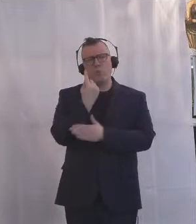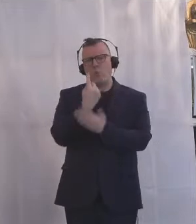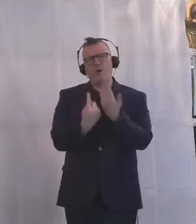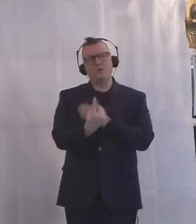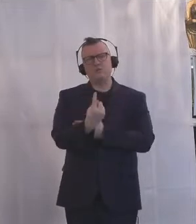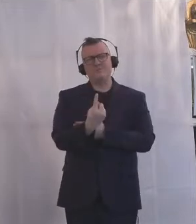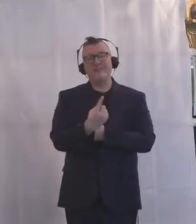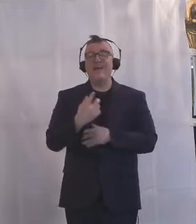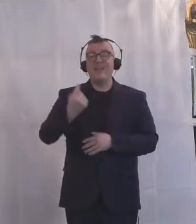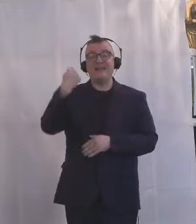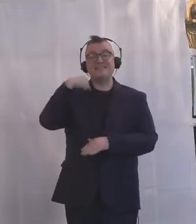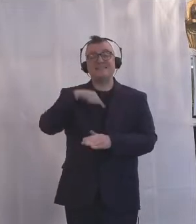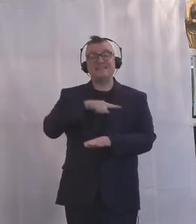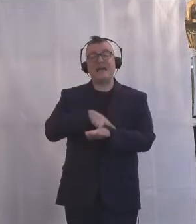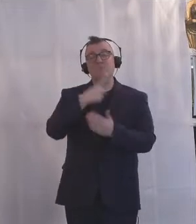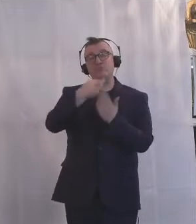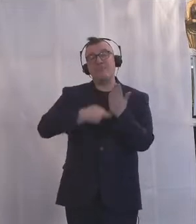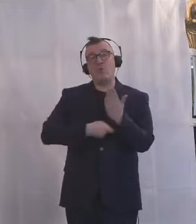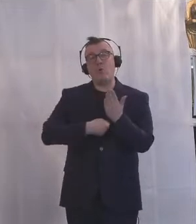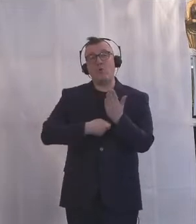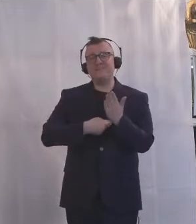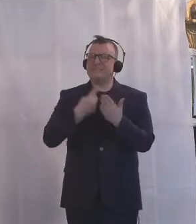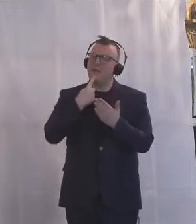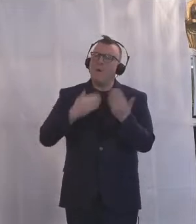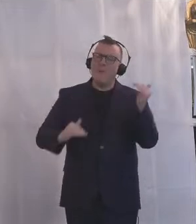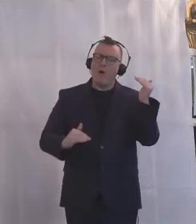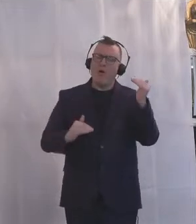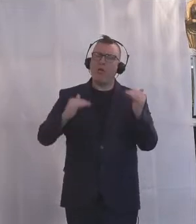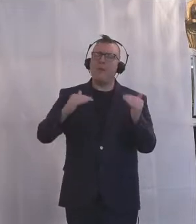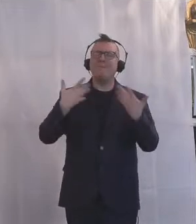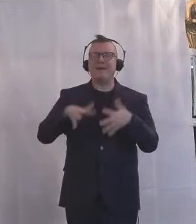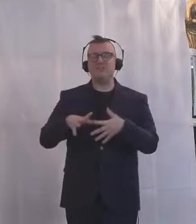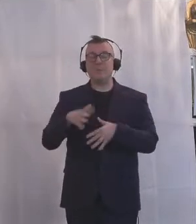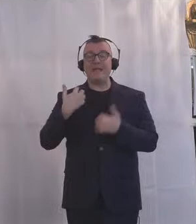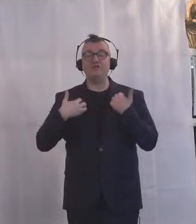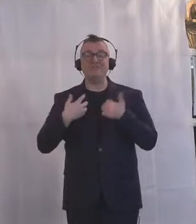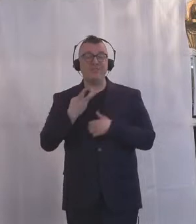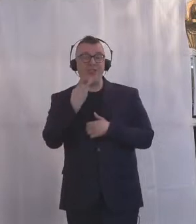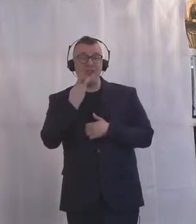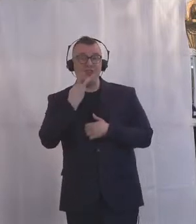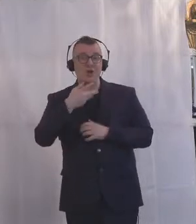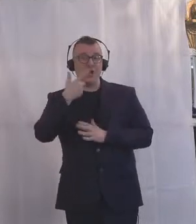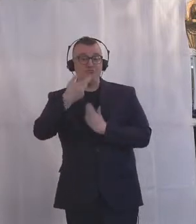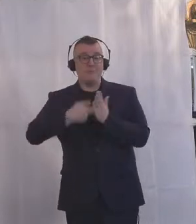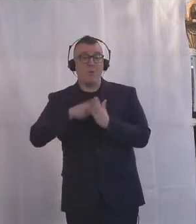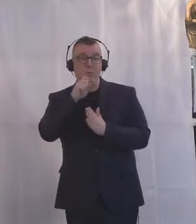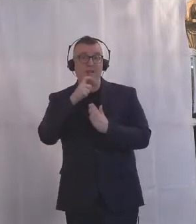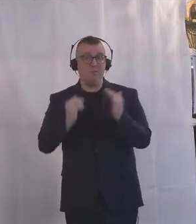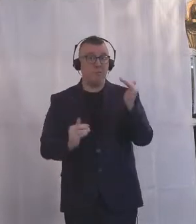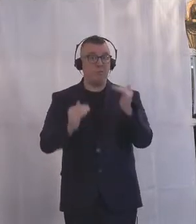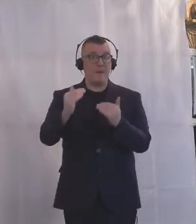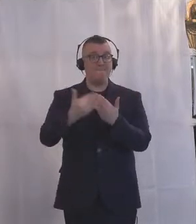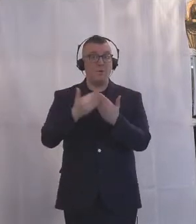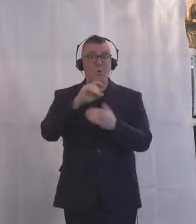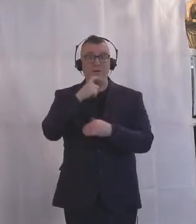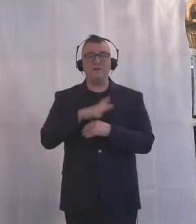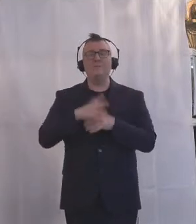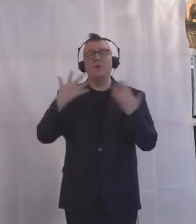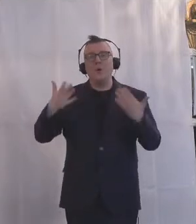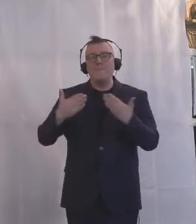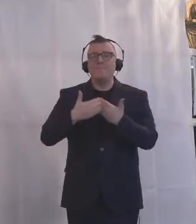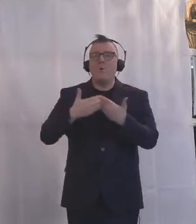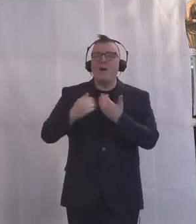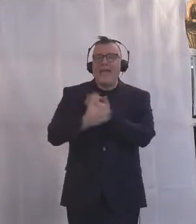was more equal, but it'll be interesting to see the third report how that's changing. But there is a movement behind around trying to get more women to become angel investors,